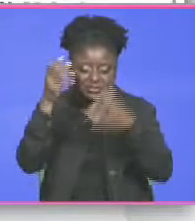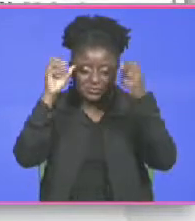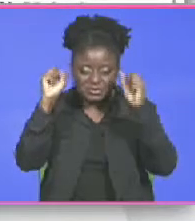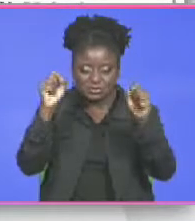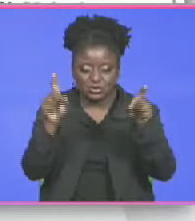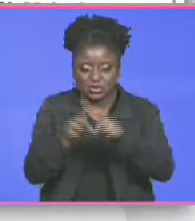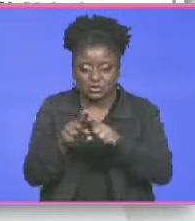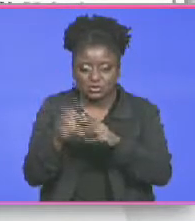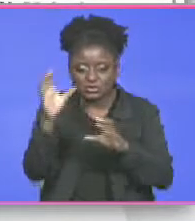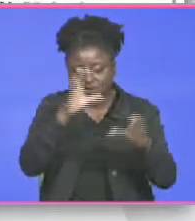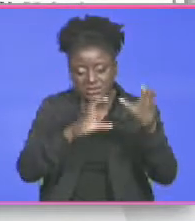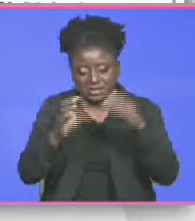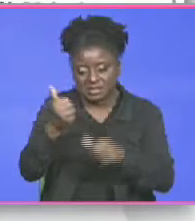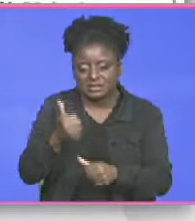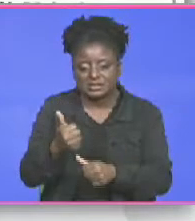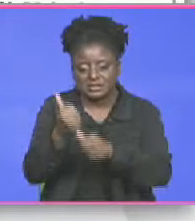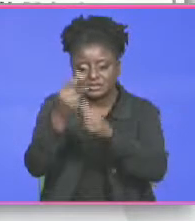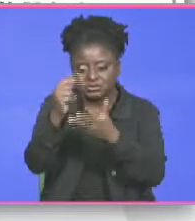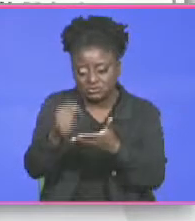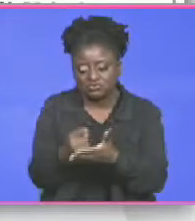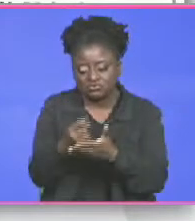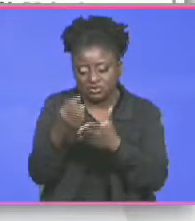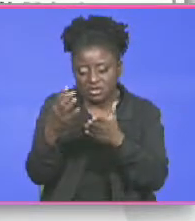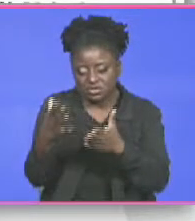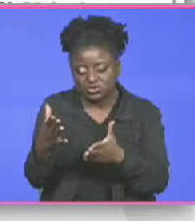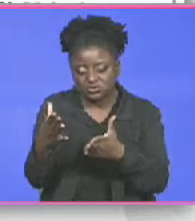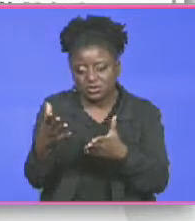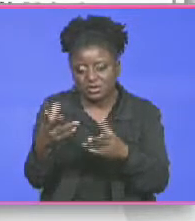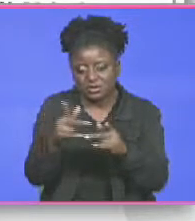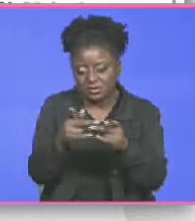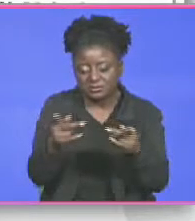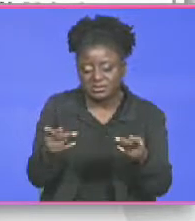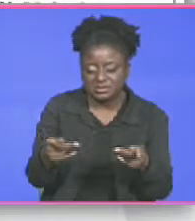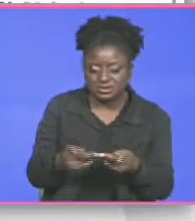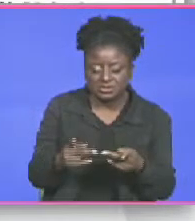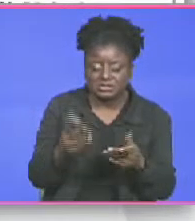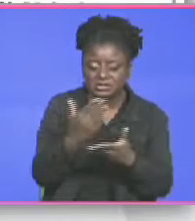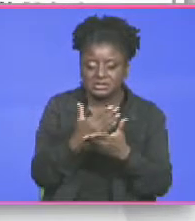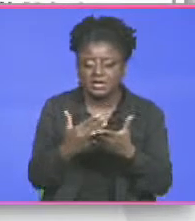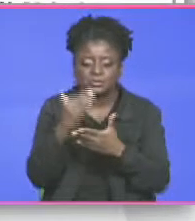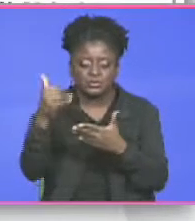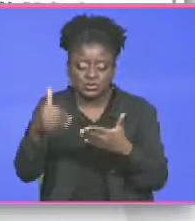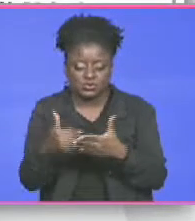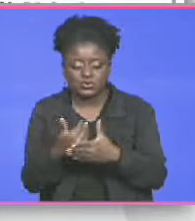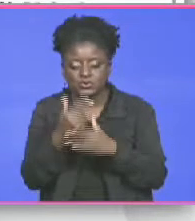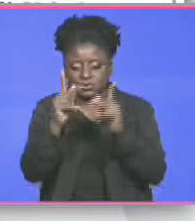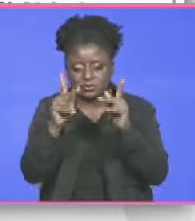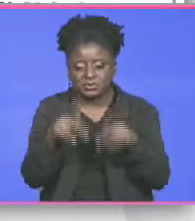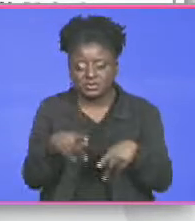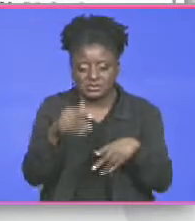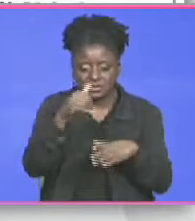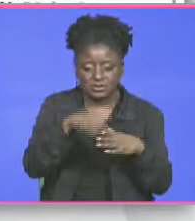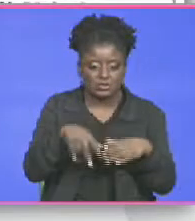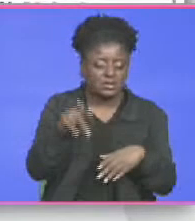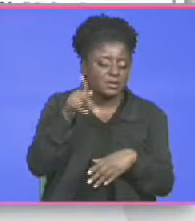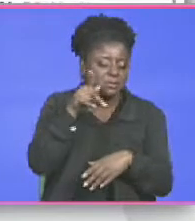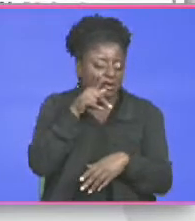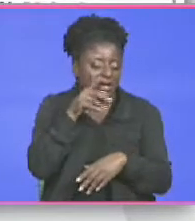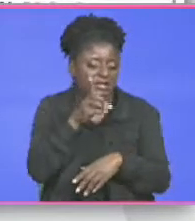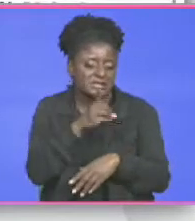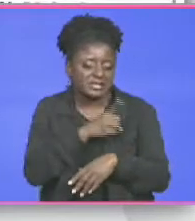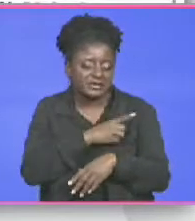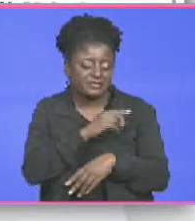treasurer position. There are a few new faces vying for the assistant secretary general position. Those include Pauline